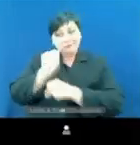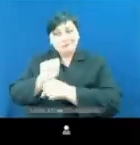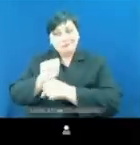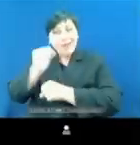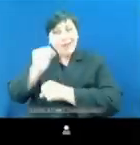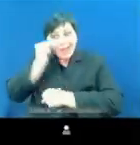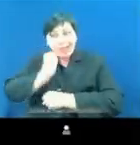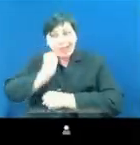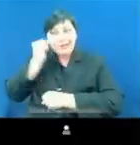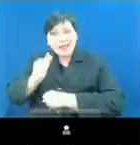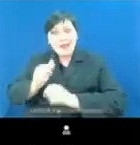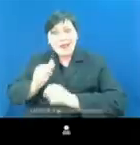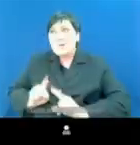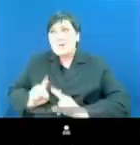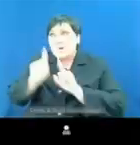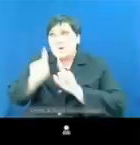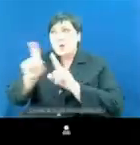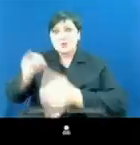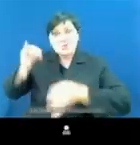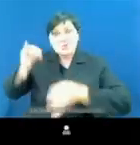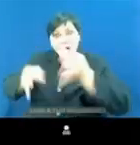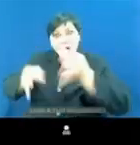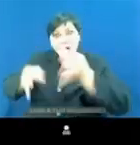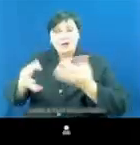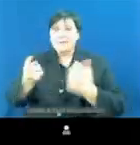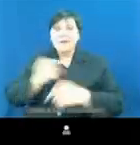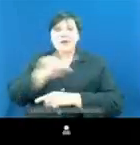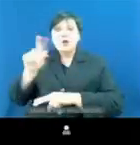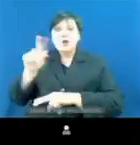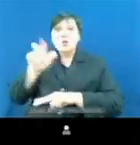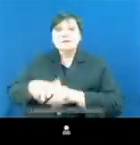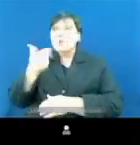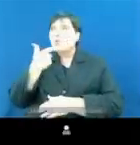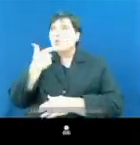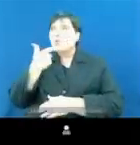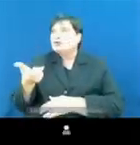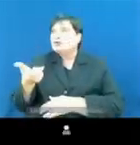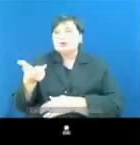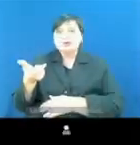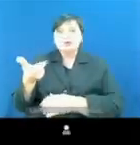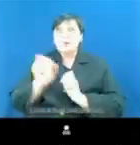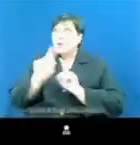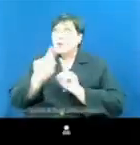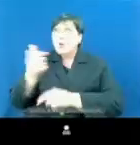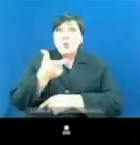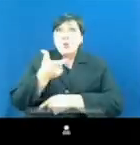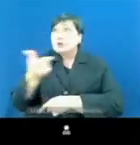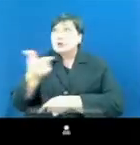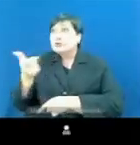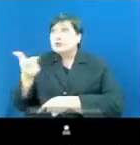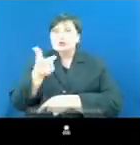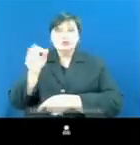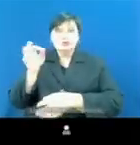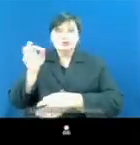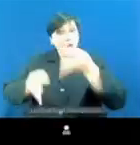in court. I would observe. I would go and observe court